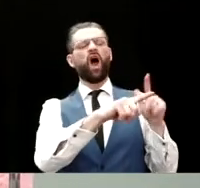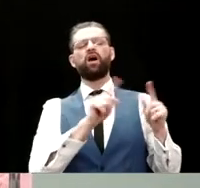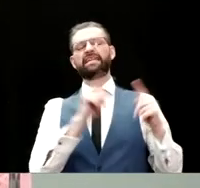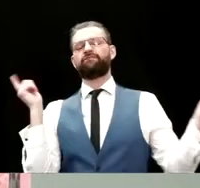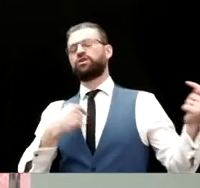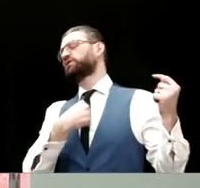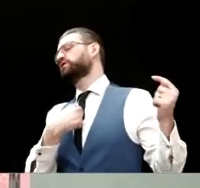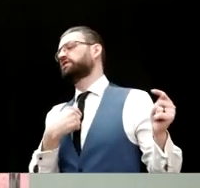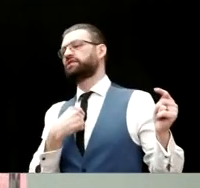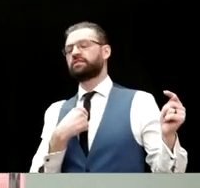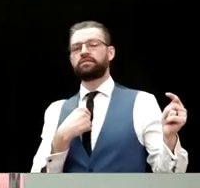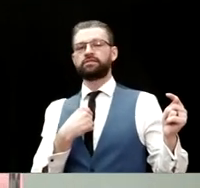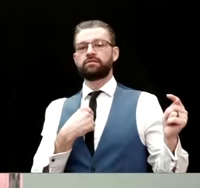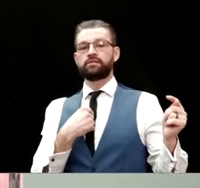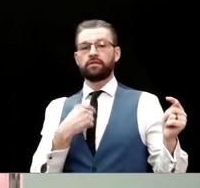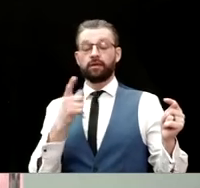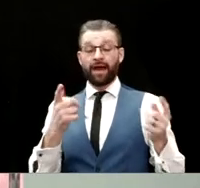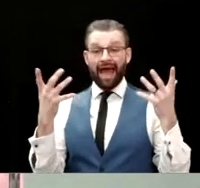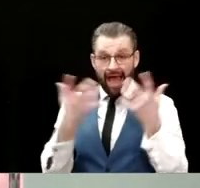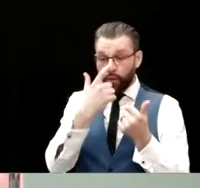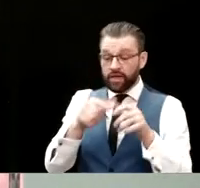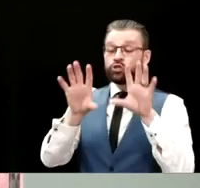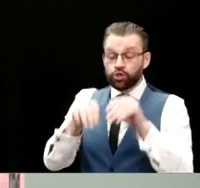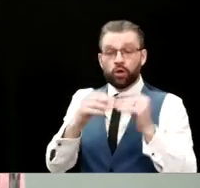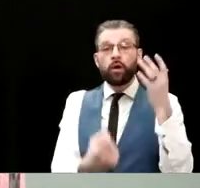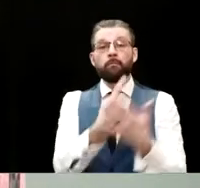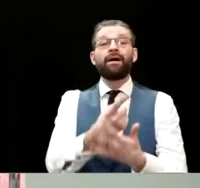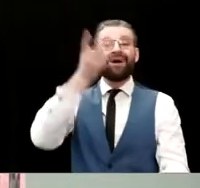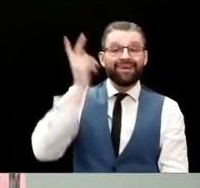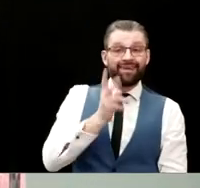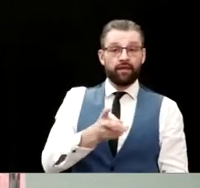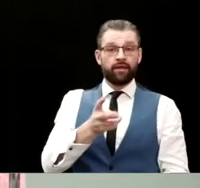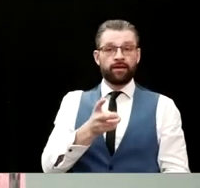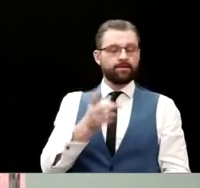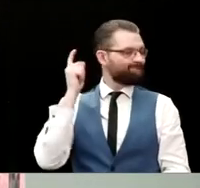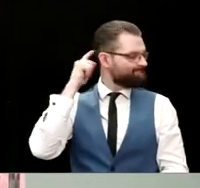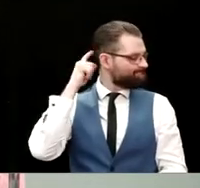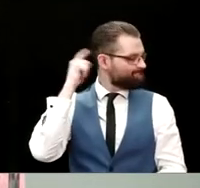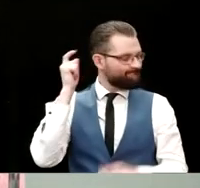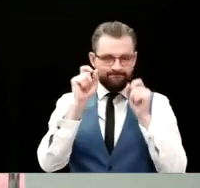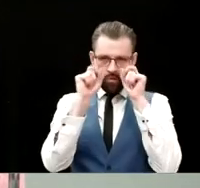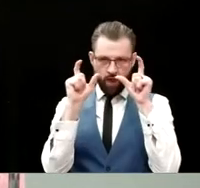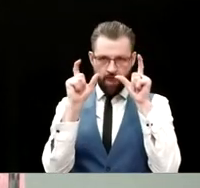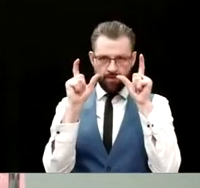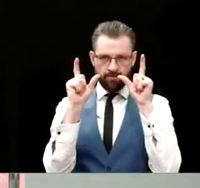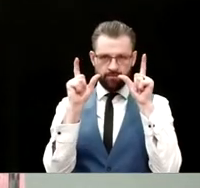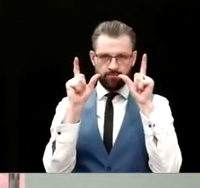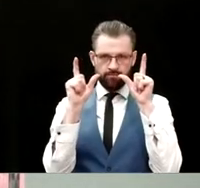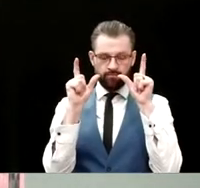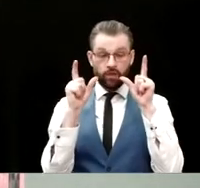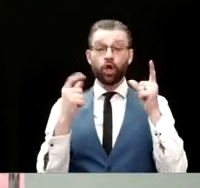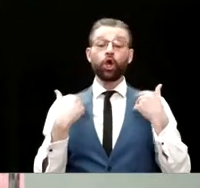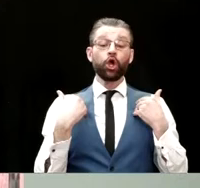in particular. But in order to prevent this from happening again, we must be keenly aware of the